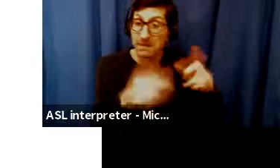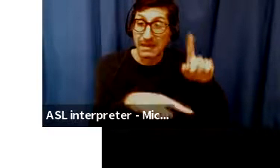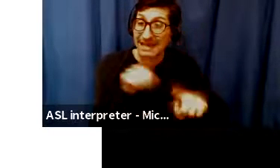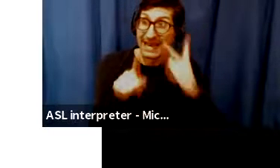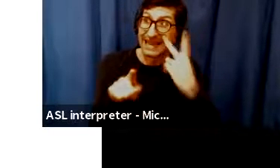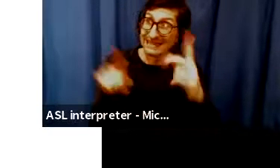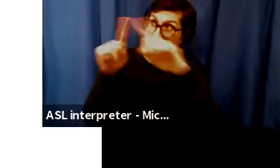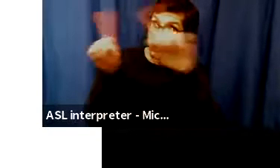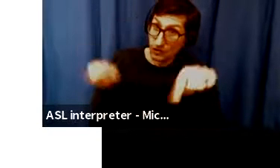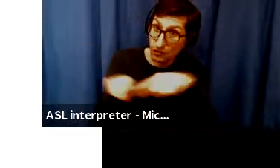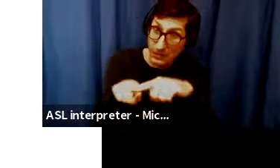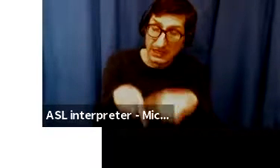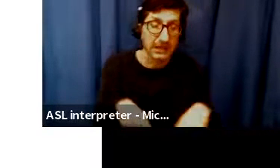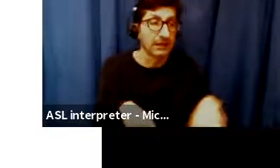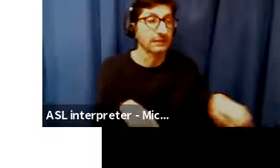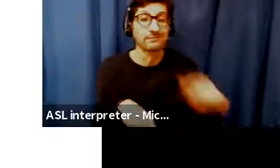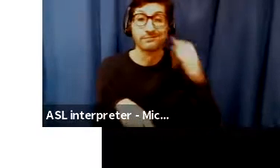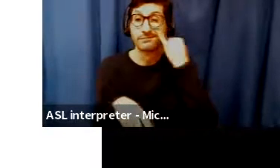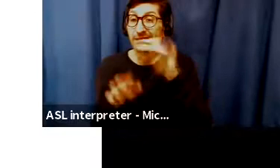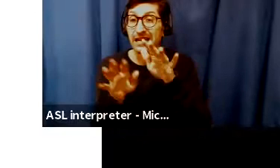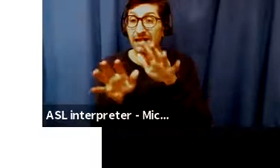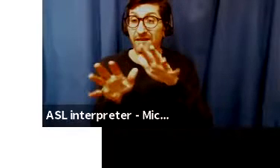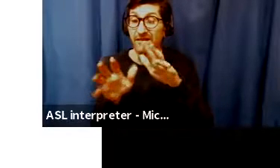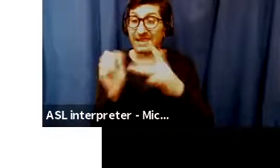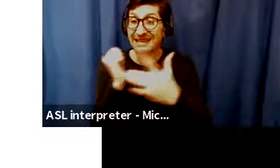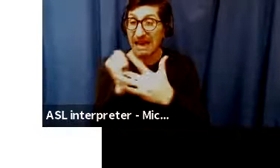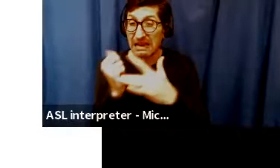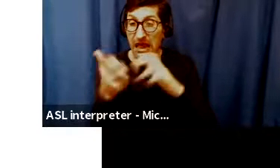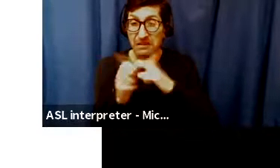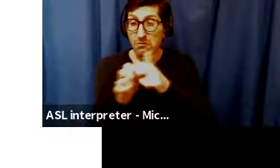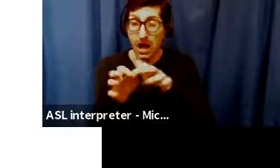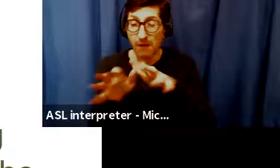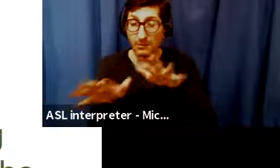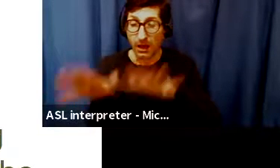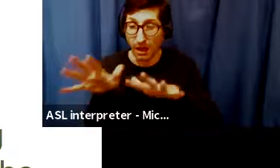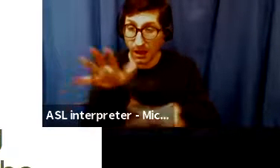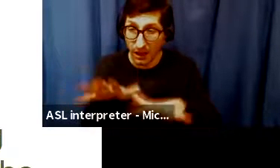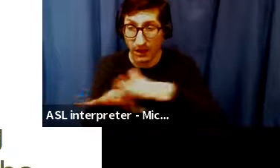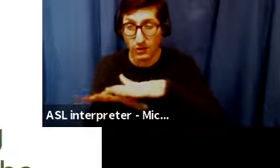when there's a significant lag time, this wouldn't be effective.